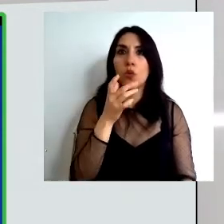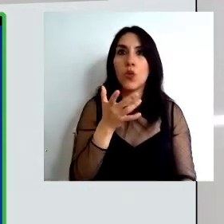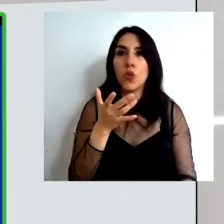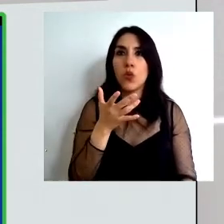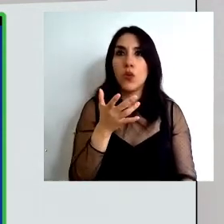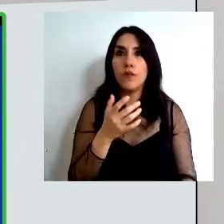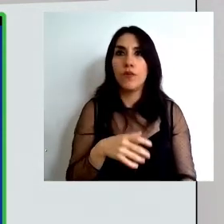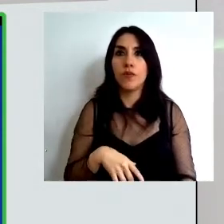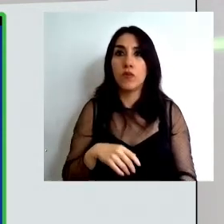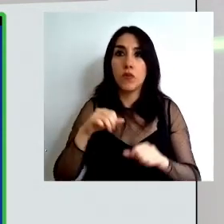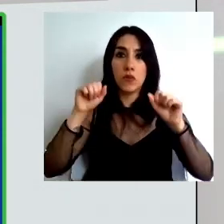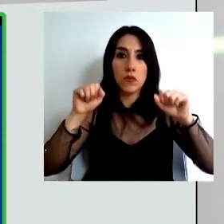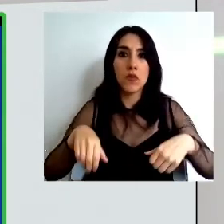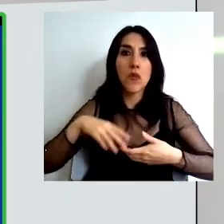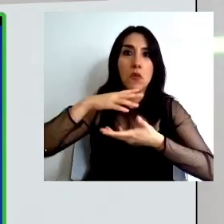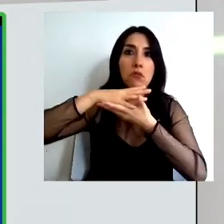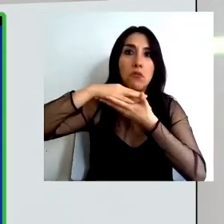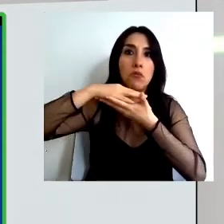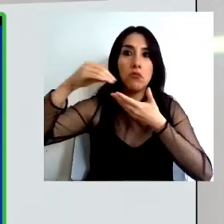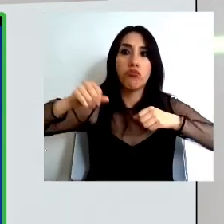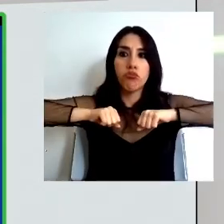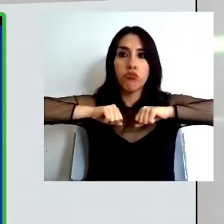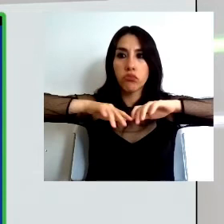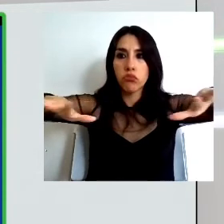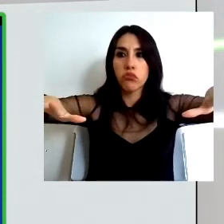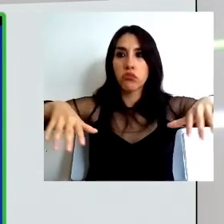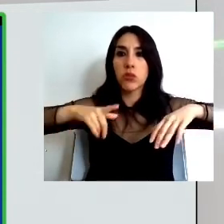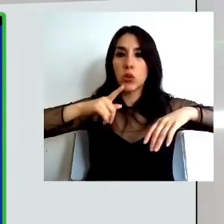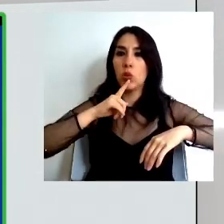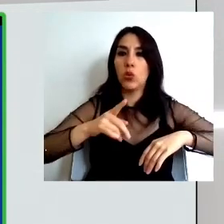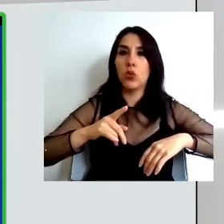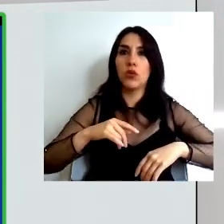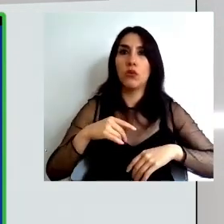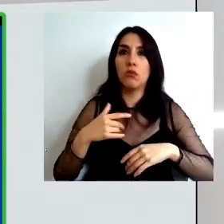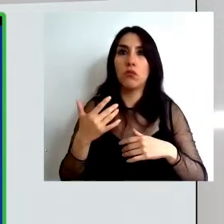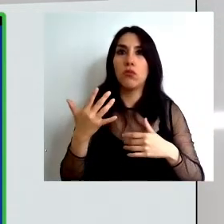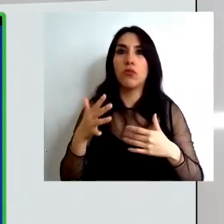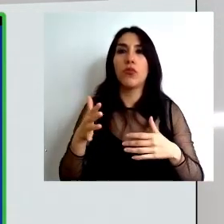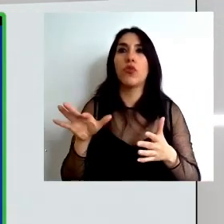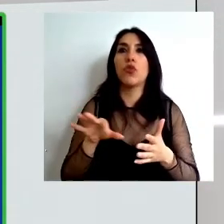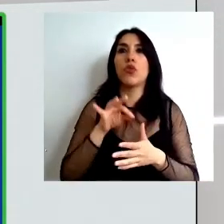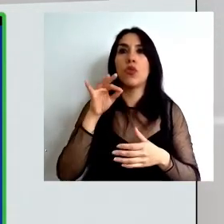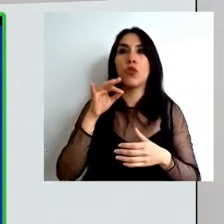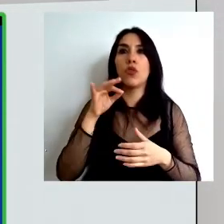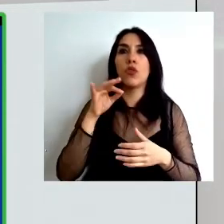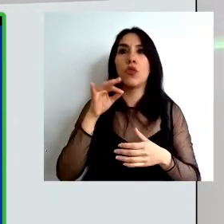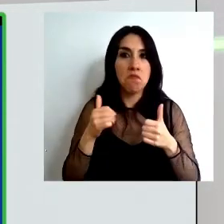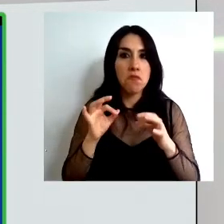That's a good one. Walburga, feel free to also add your points there.